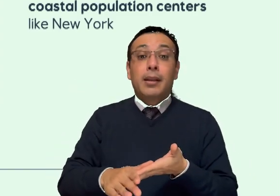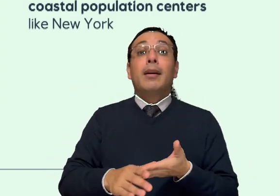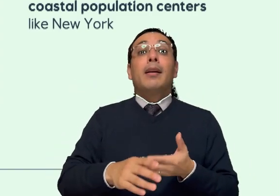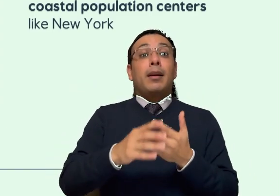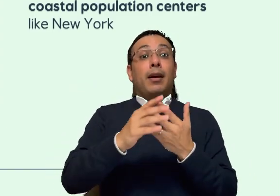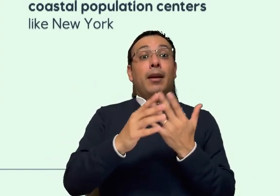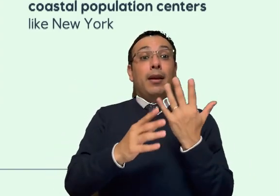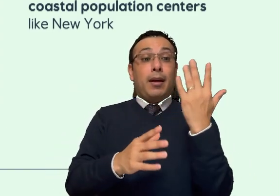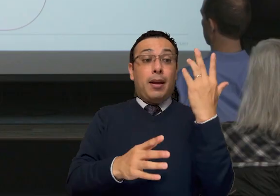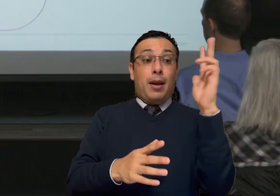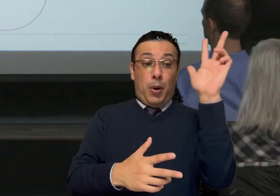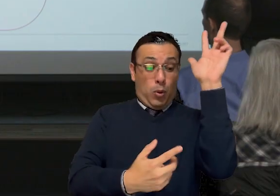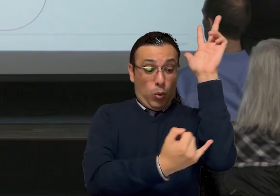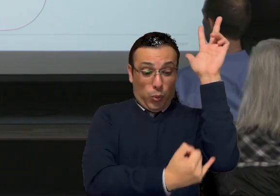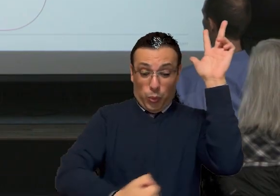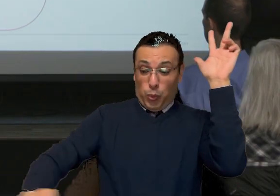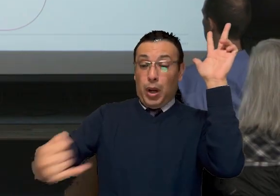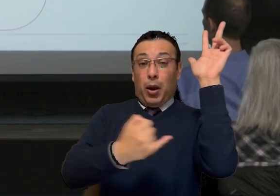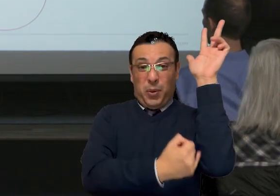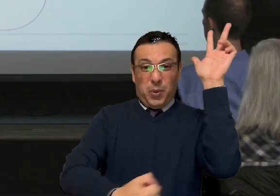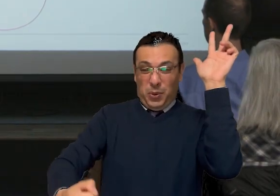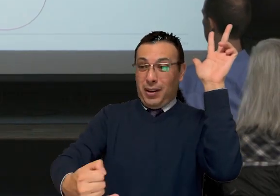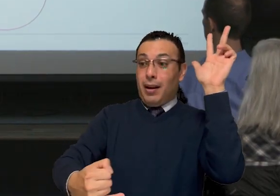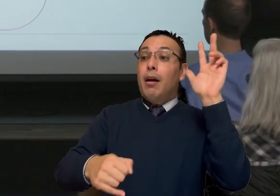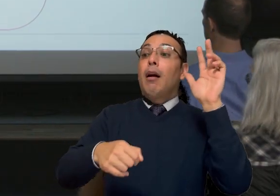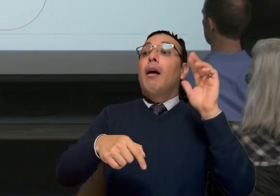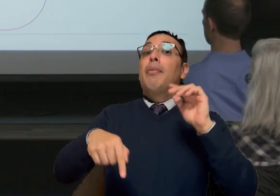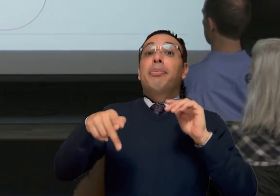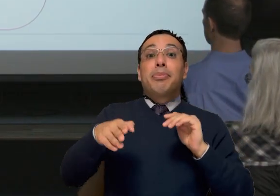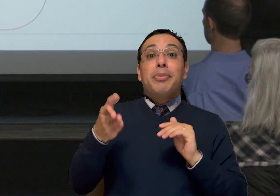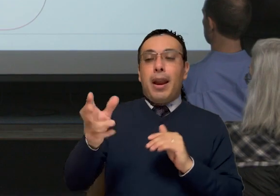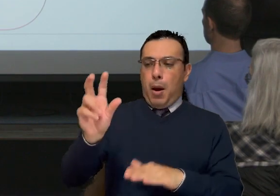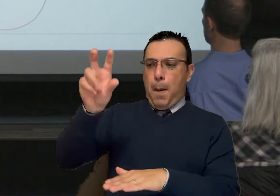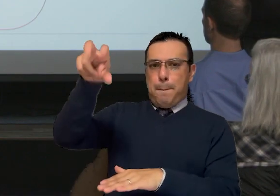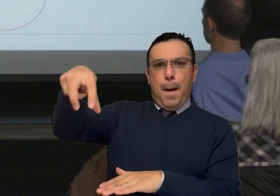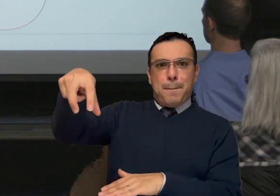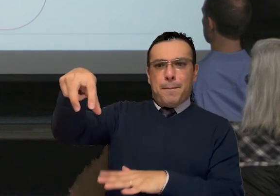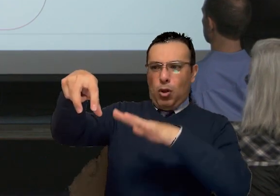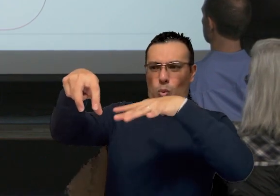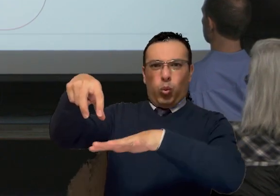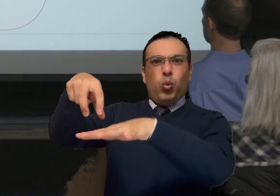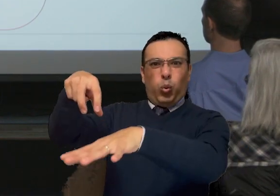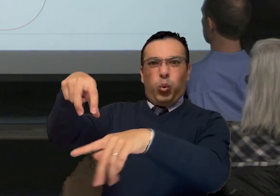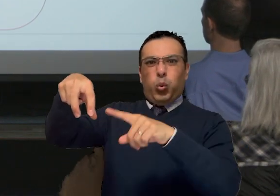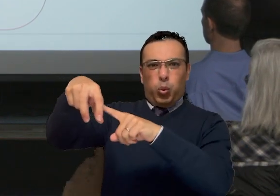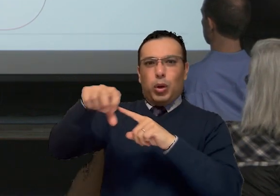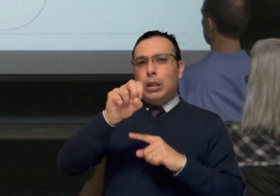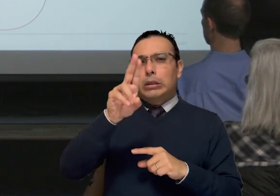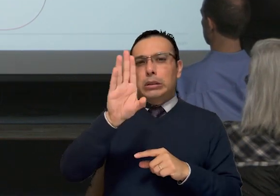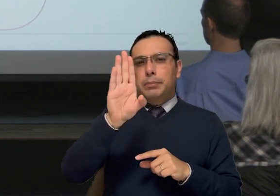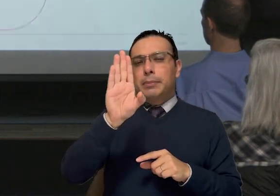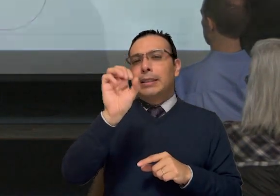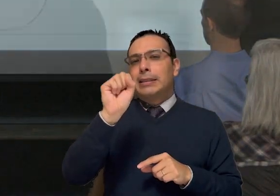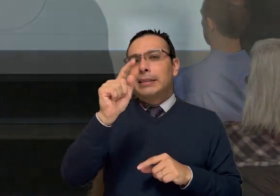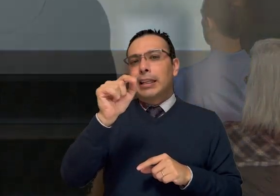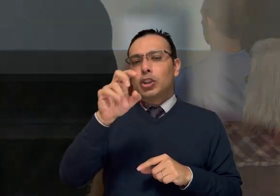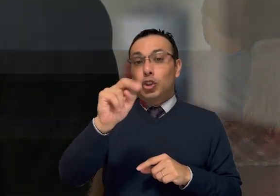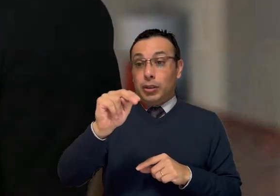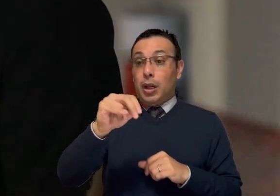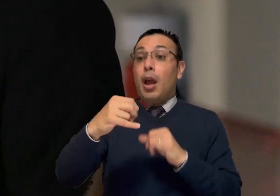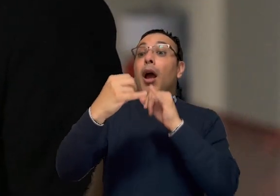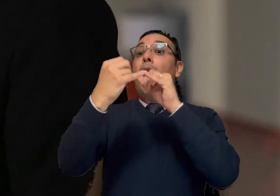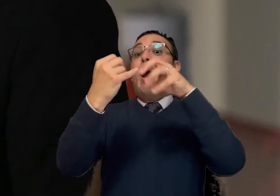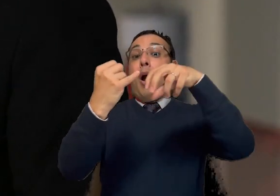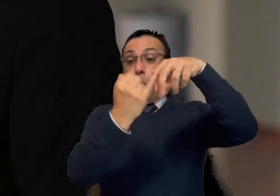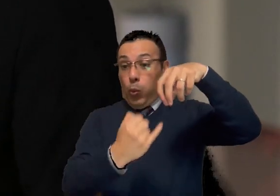of cables to an offshore substation. And then it is carried further to the substation on land, where it